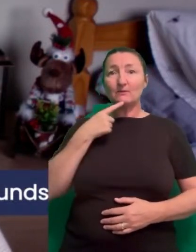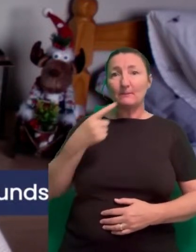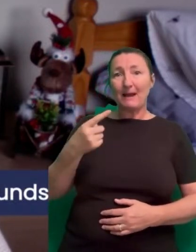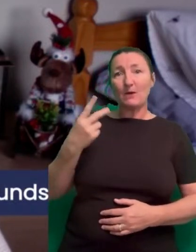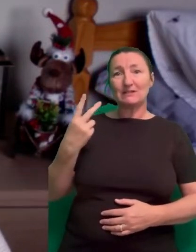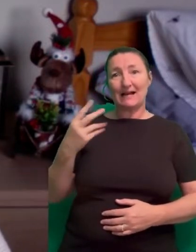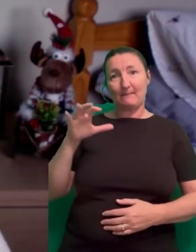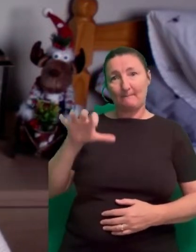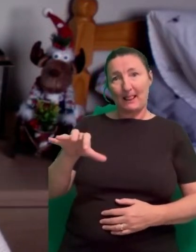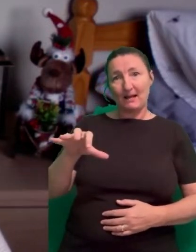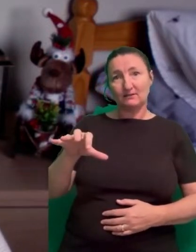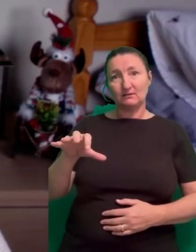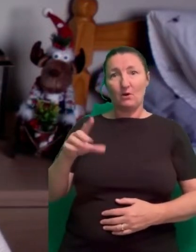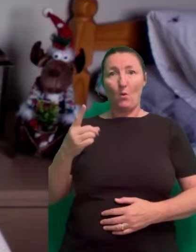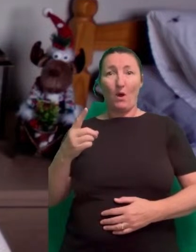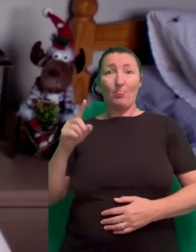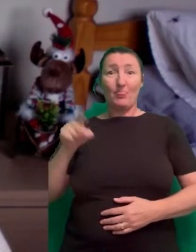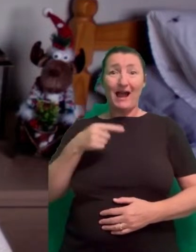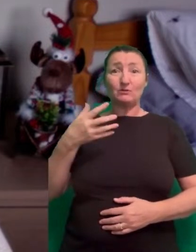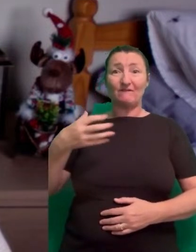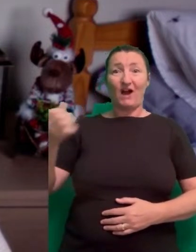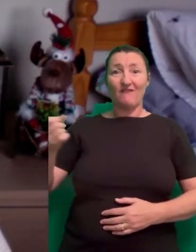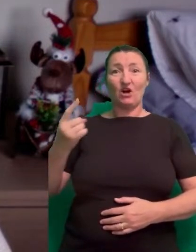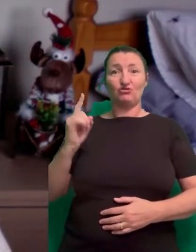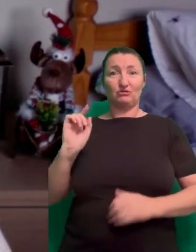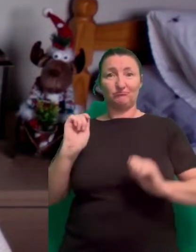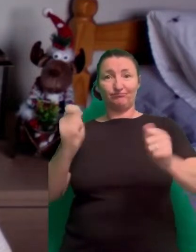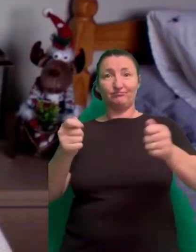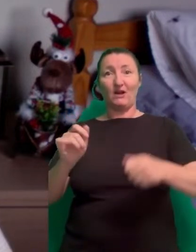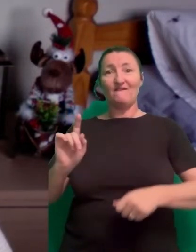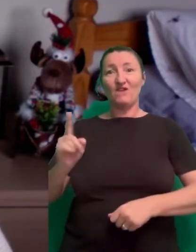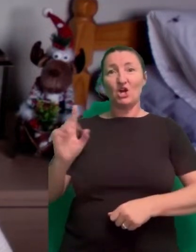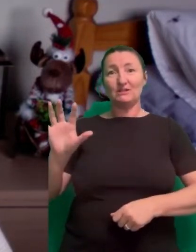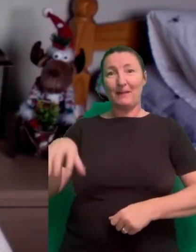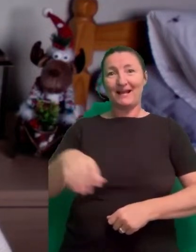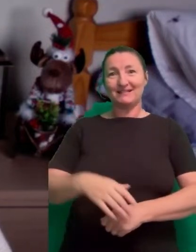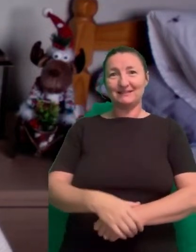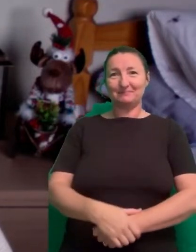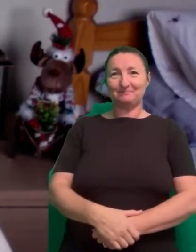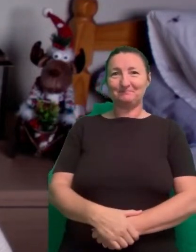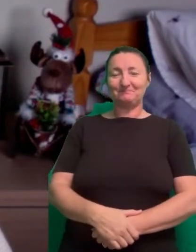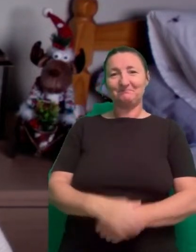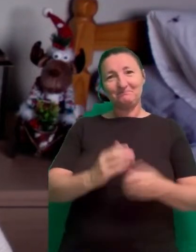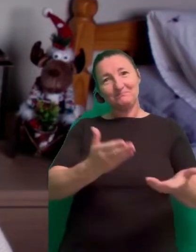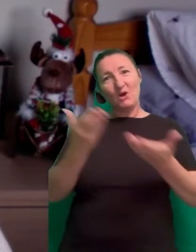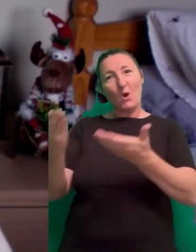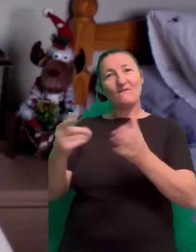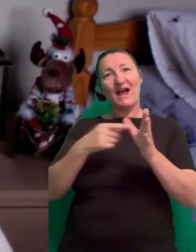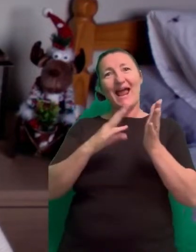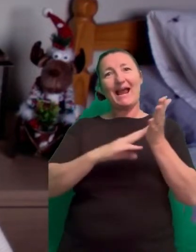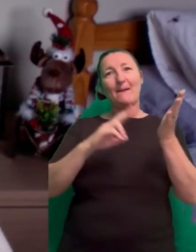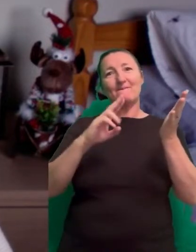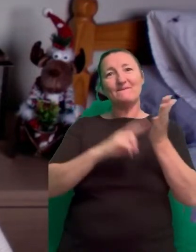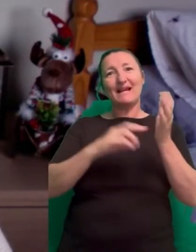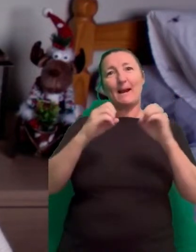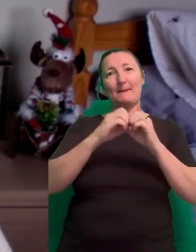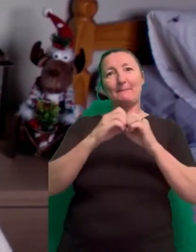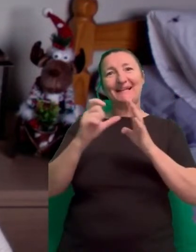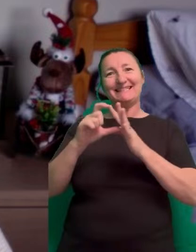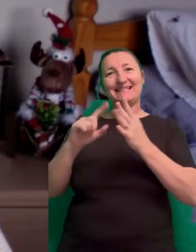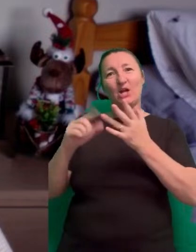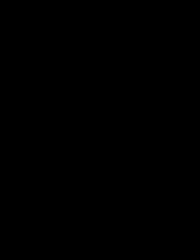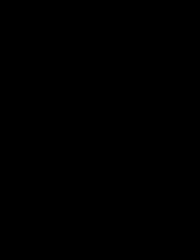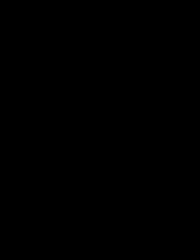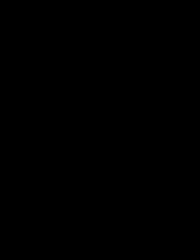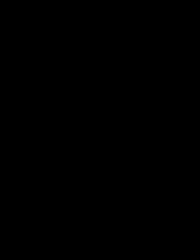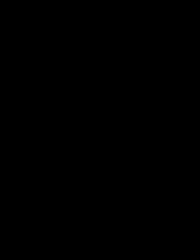place, £1,000 for second place, and £1,500 for first place. So over to AMV